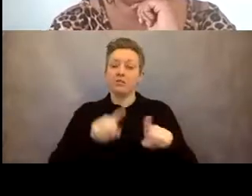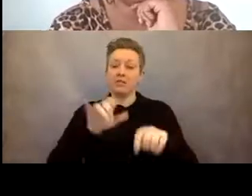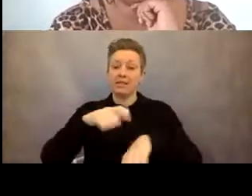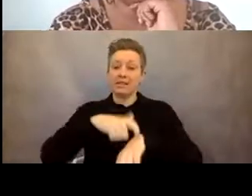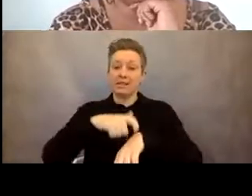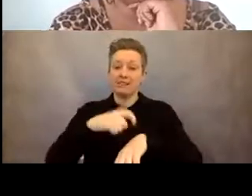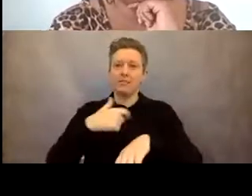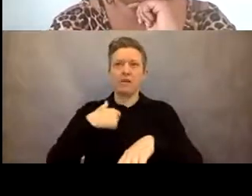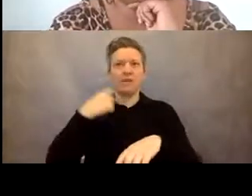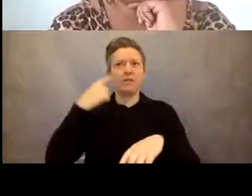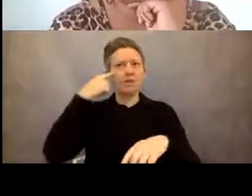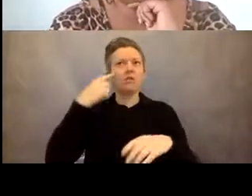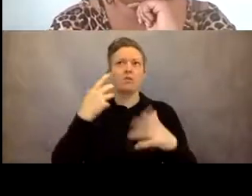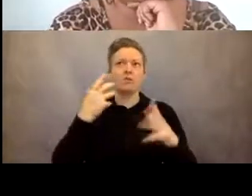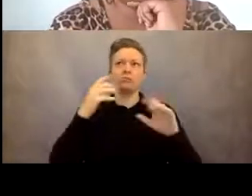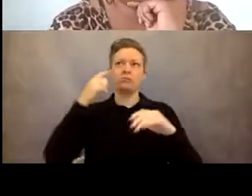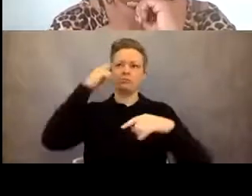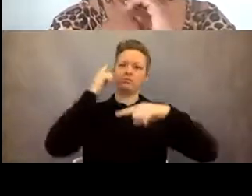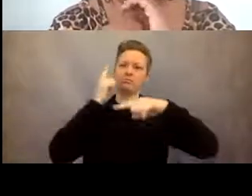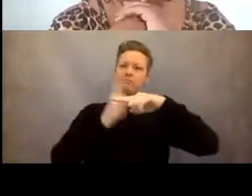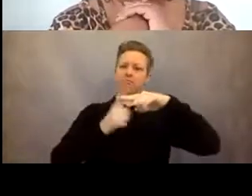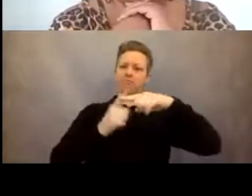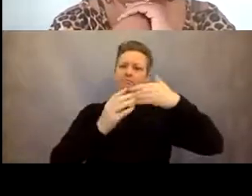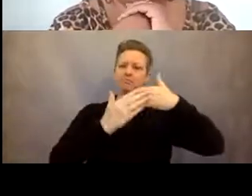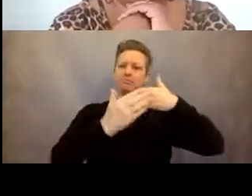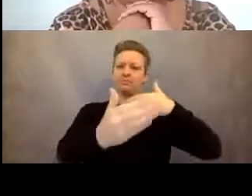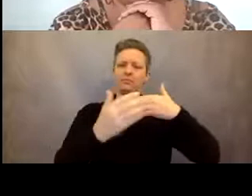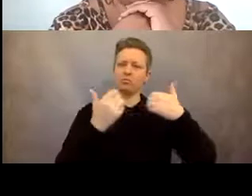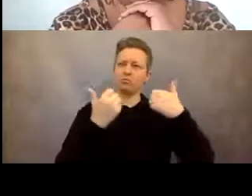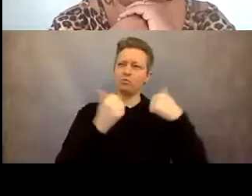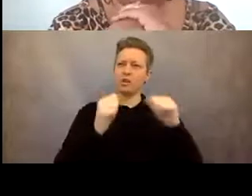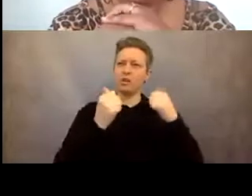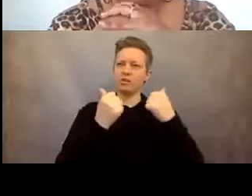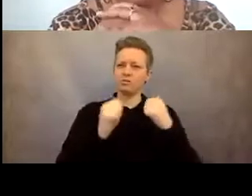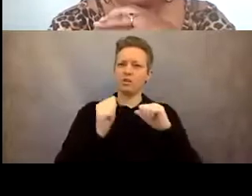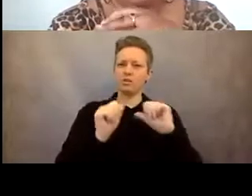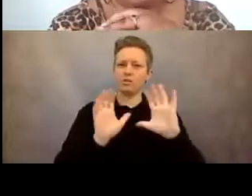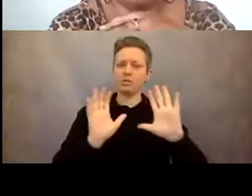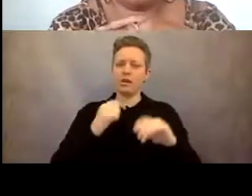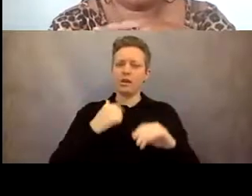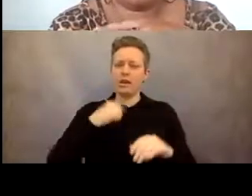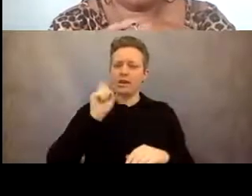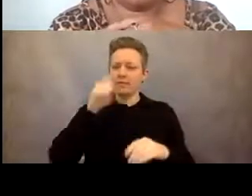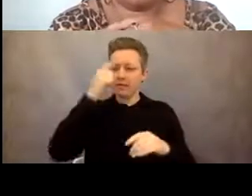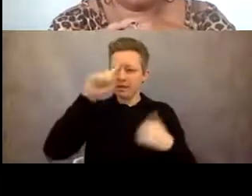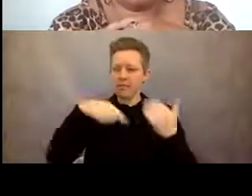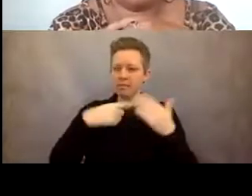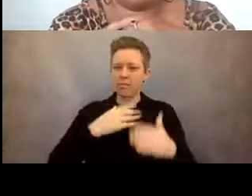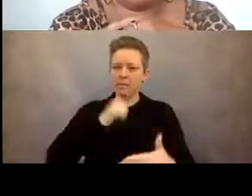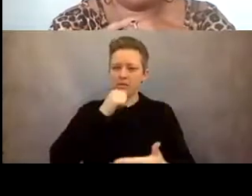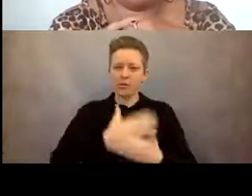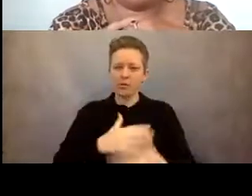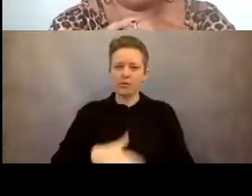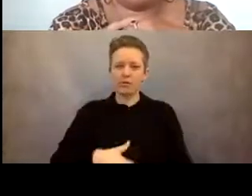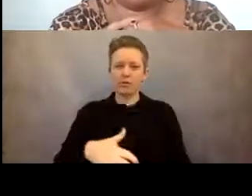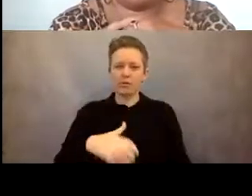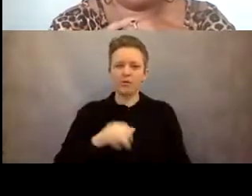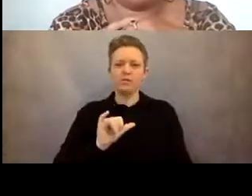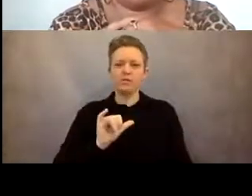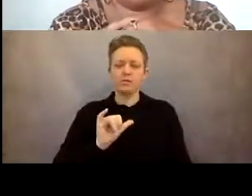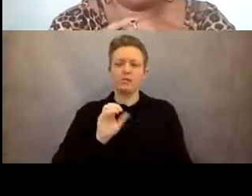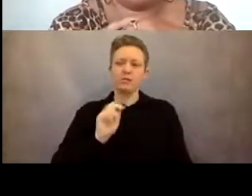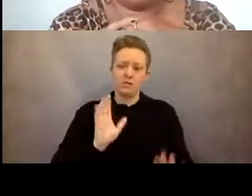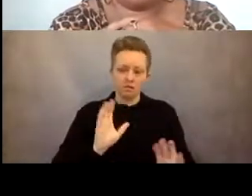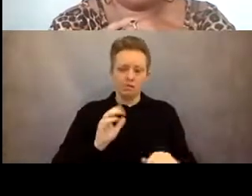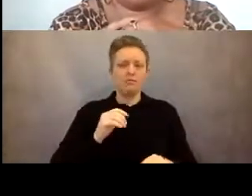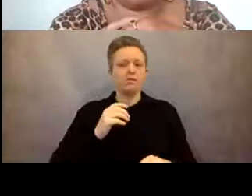wanted to keep my daughter. I didn't do it for anything else, because they sent me to so many different programs, one where I was court